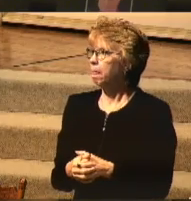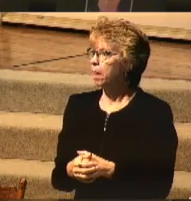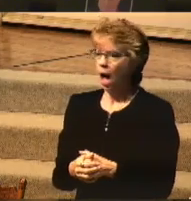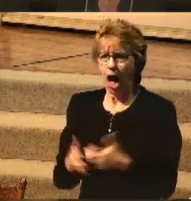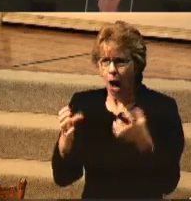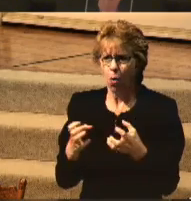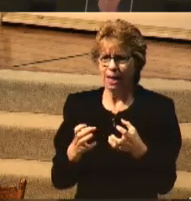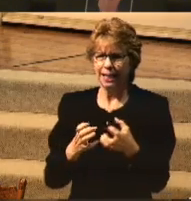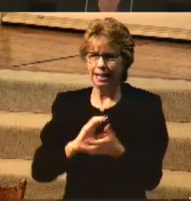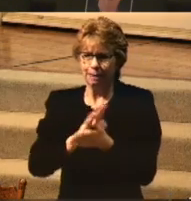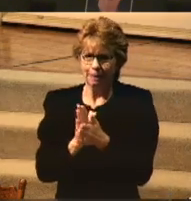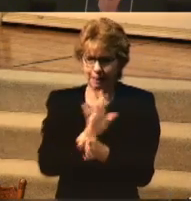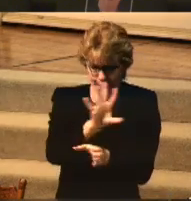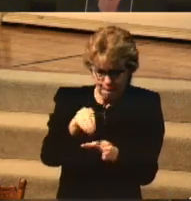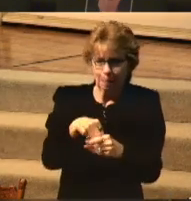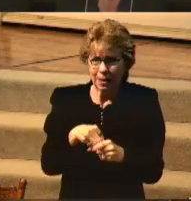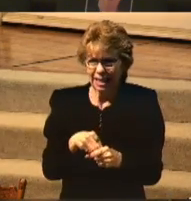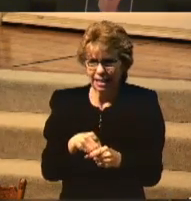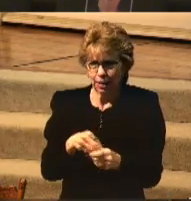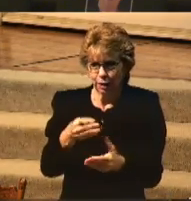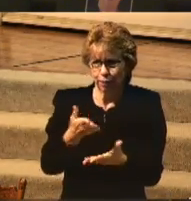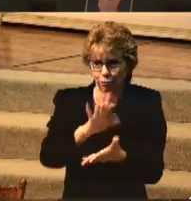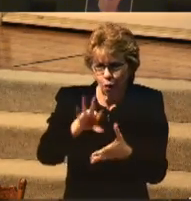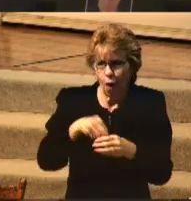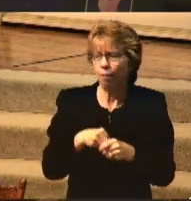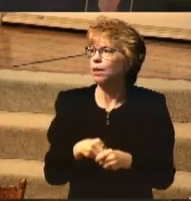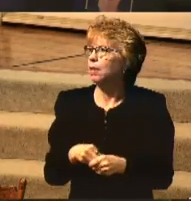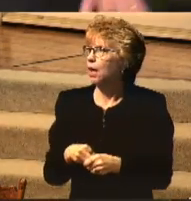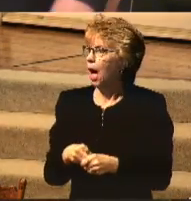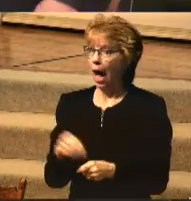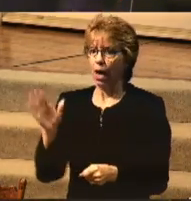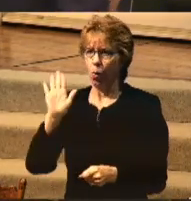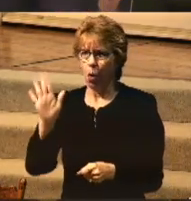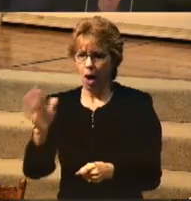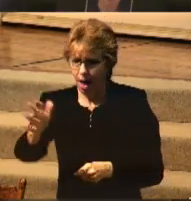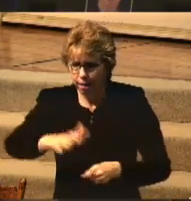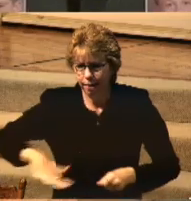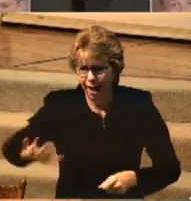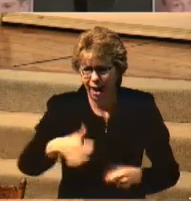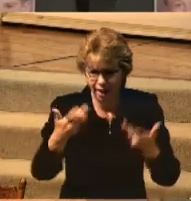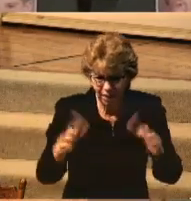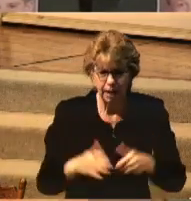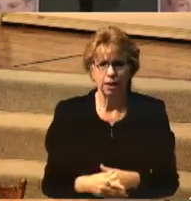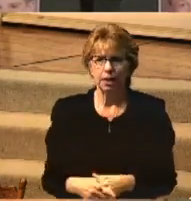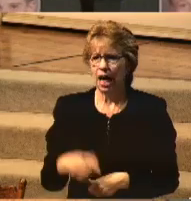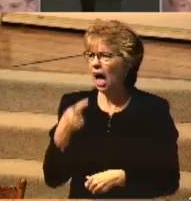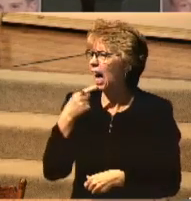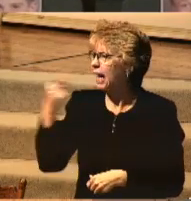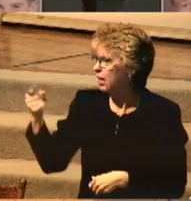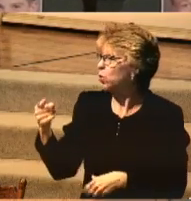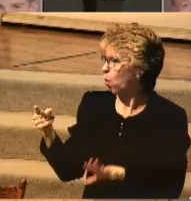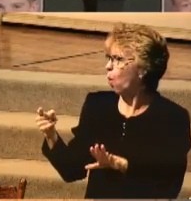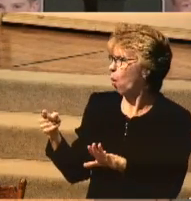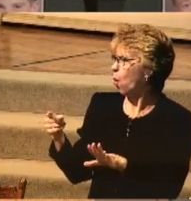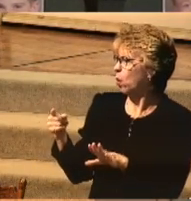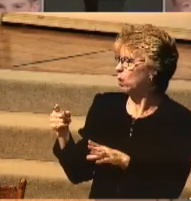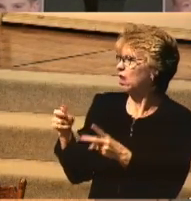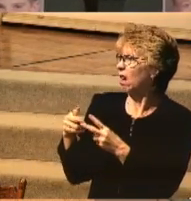I want to be part of that, and so I got one area done, and I told Brother Paul, I told the